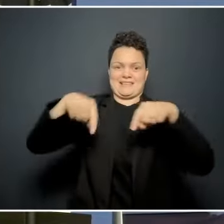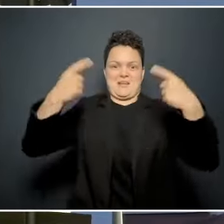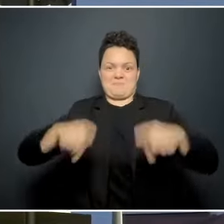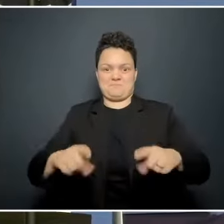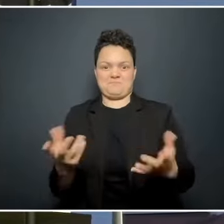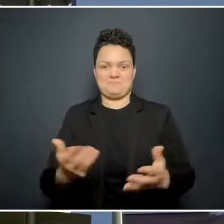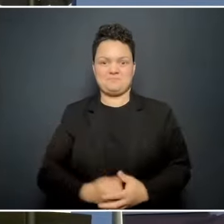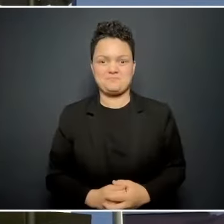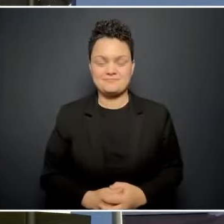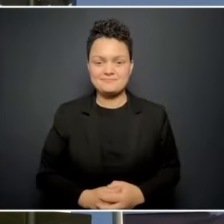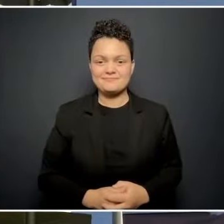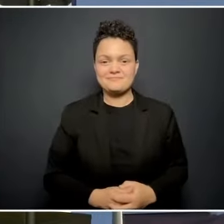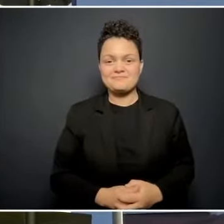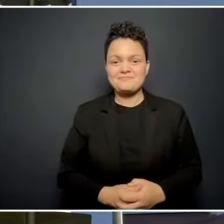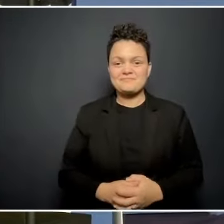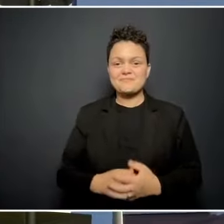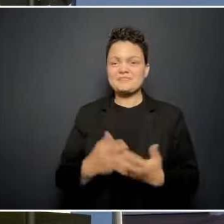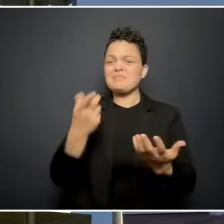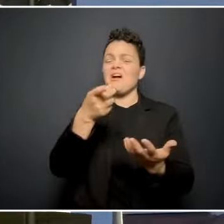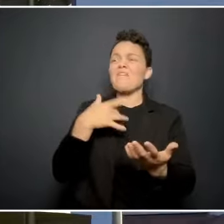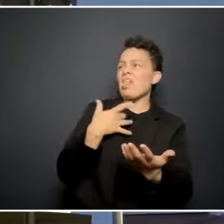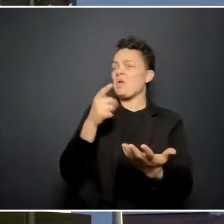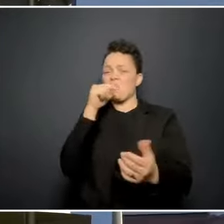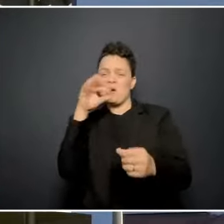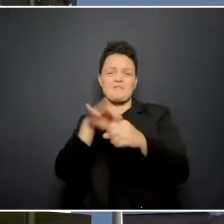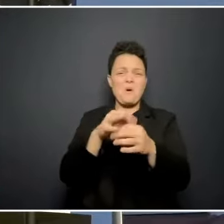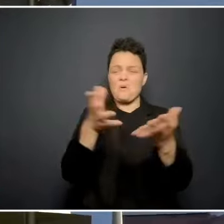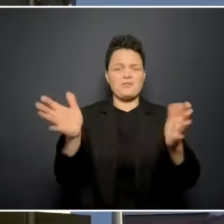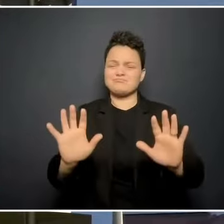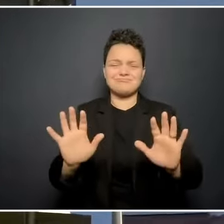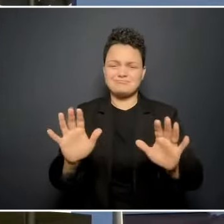who you voted for, well, guess what? They're trying to push me out of the race.